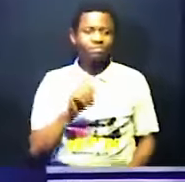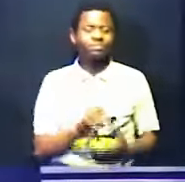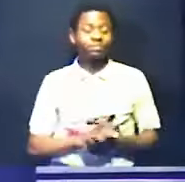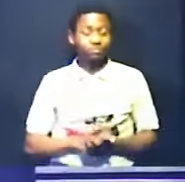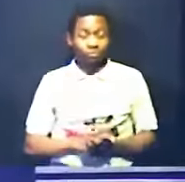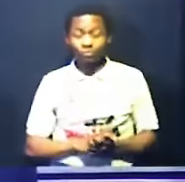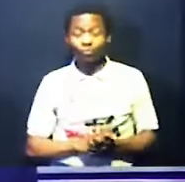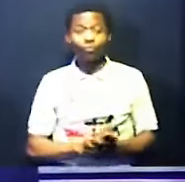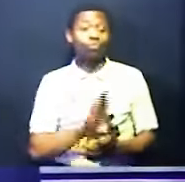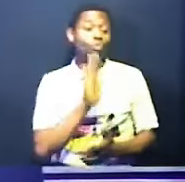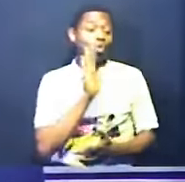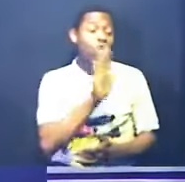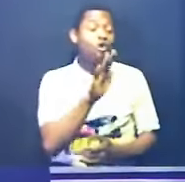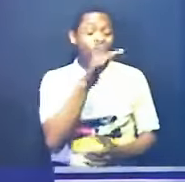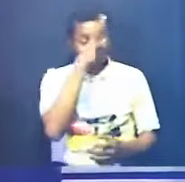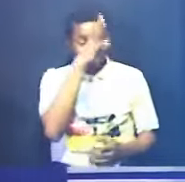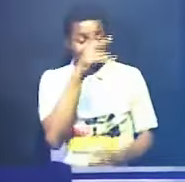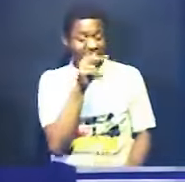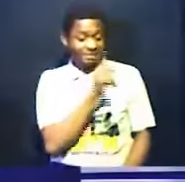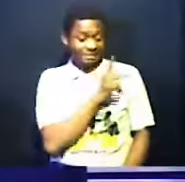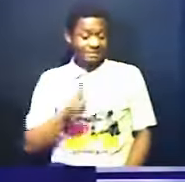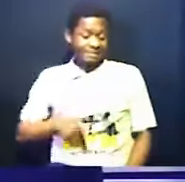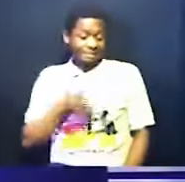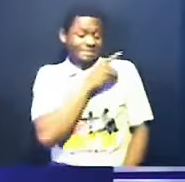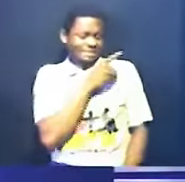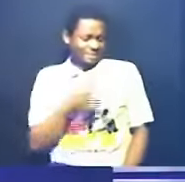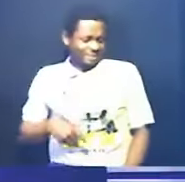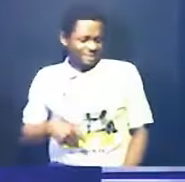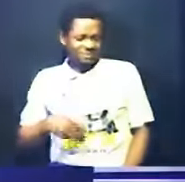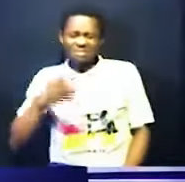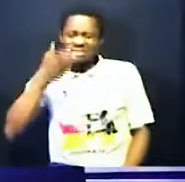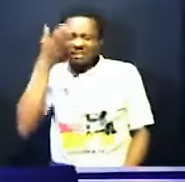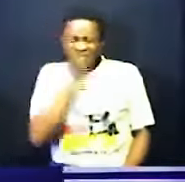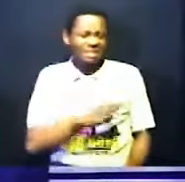His father, King David, had never